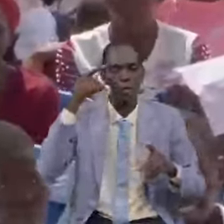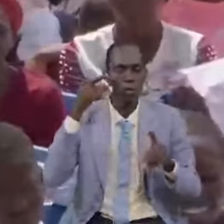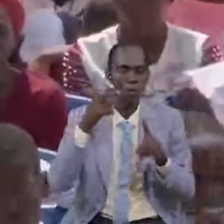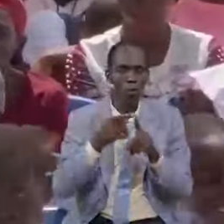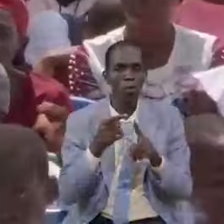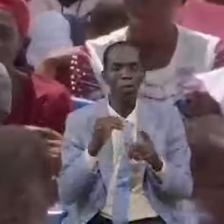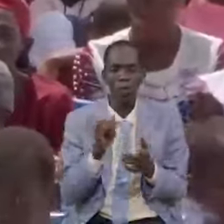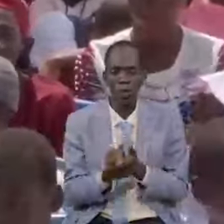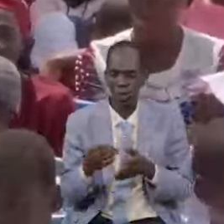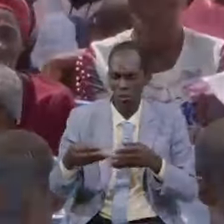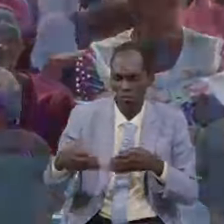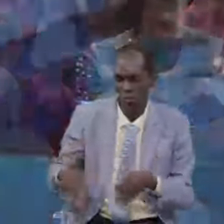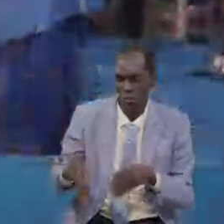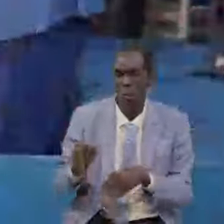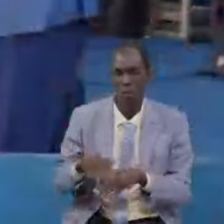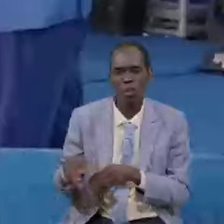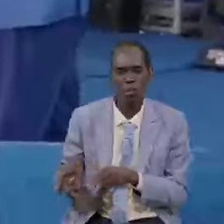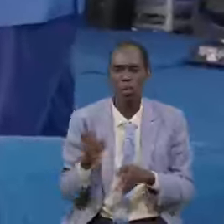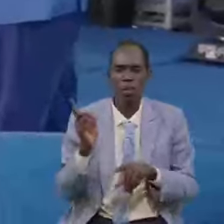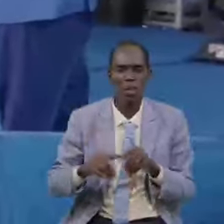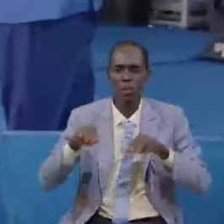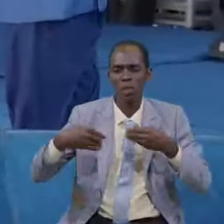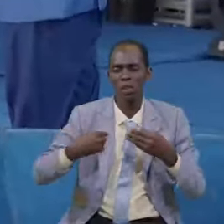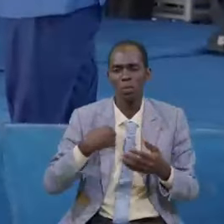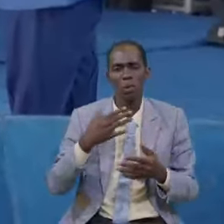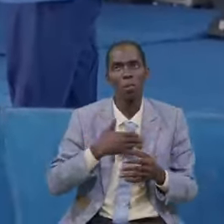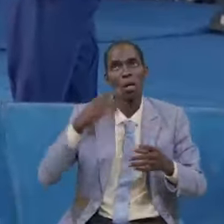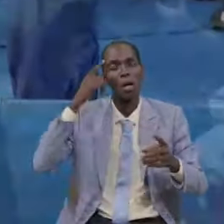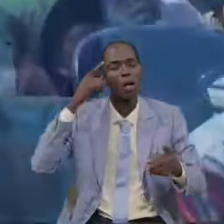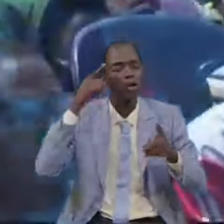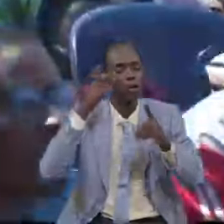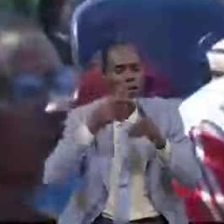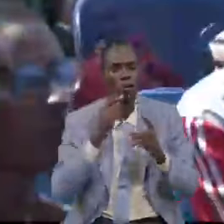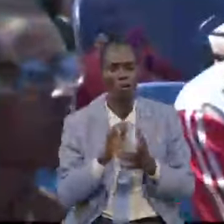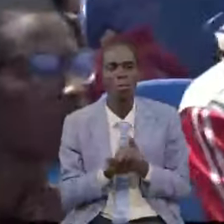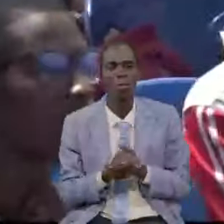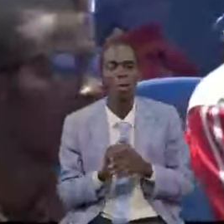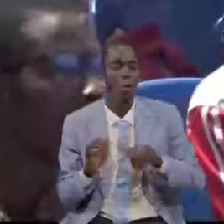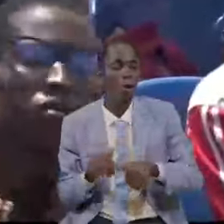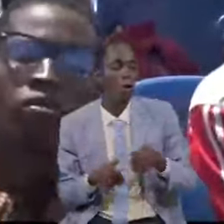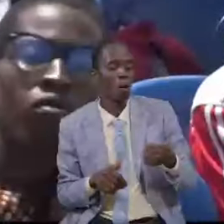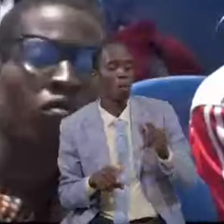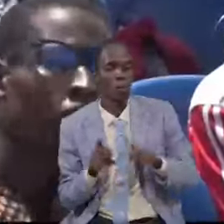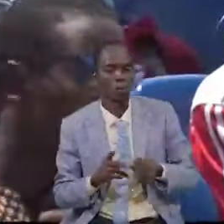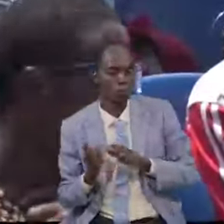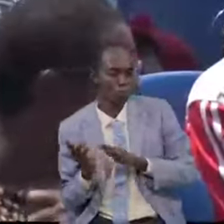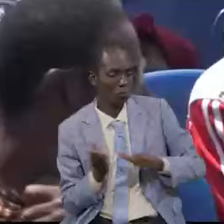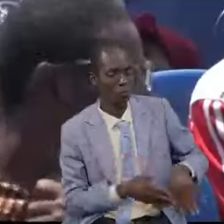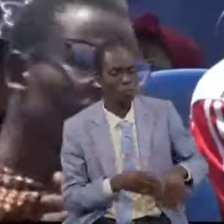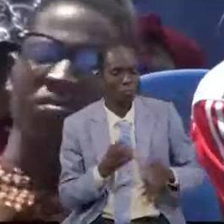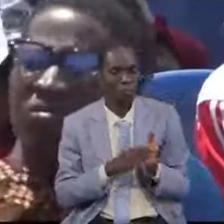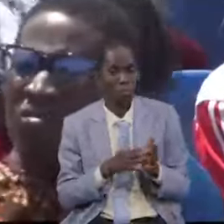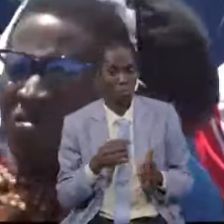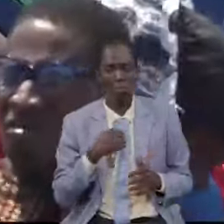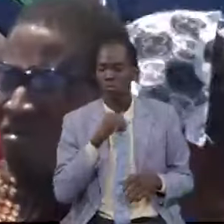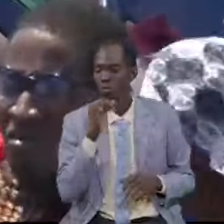that goal, you have in mind. Other people drop out, I will not be a dropout. Other people quit, I will not